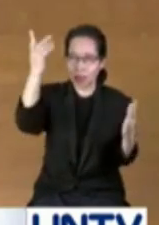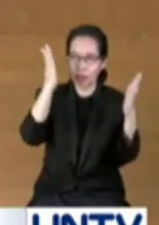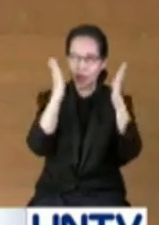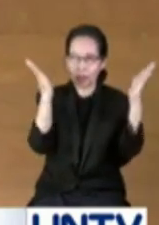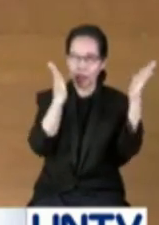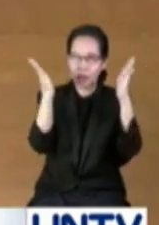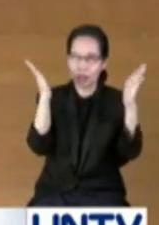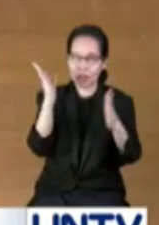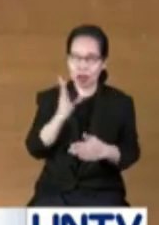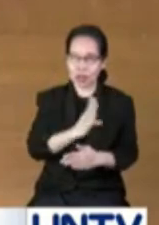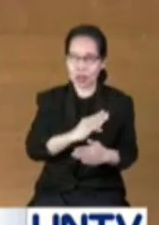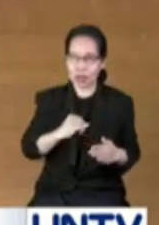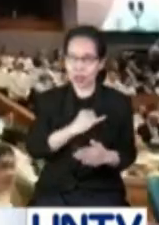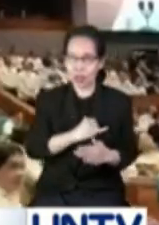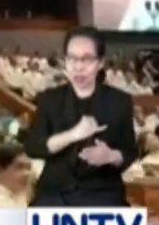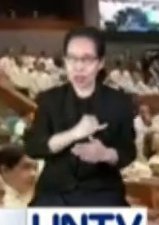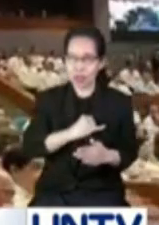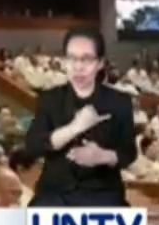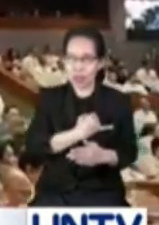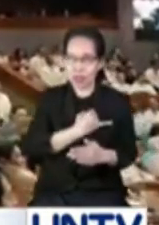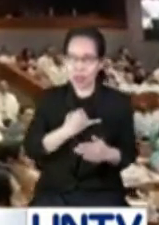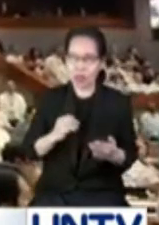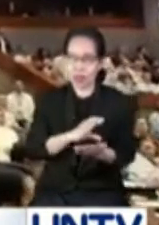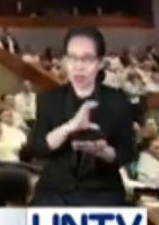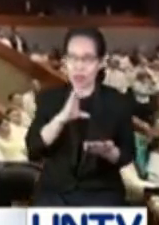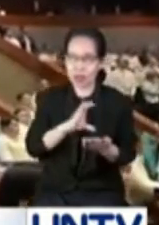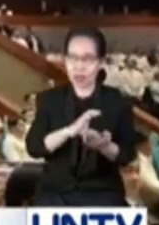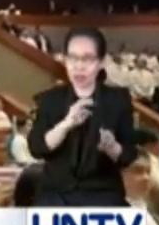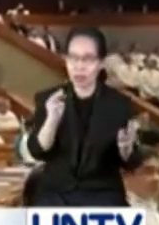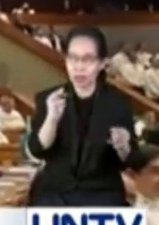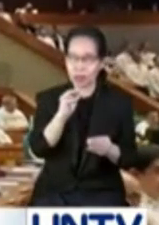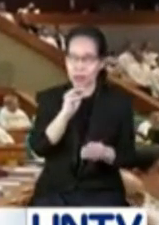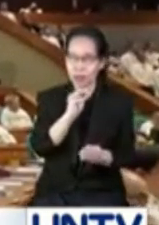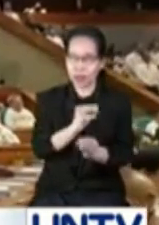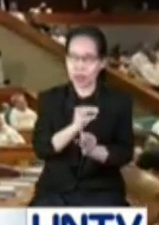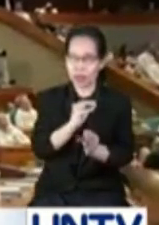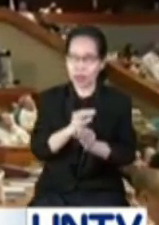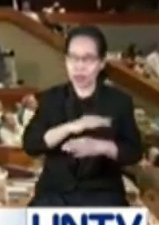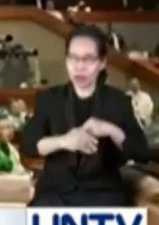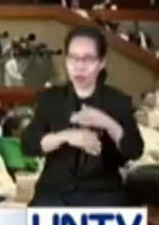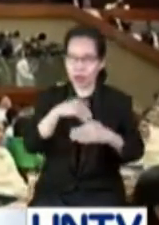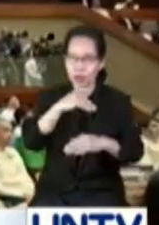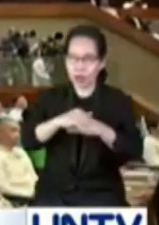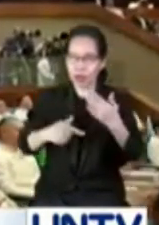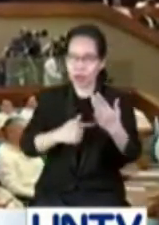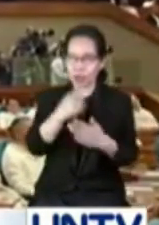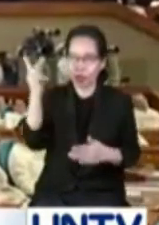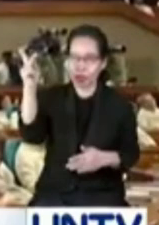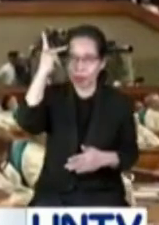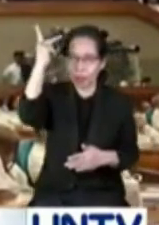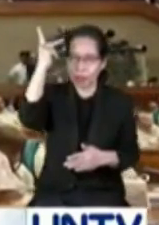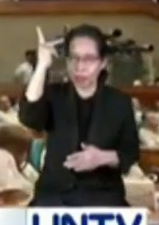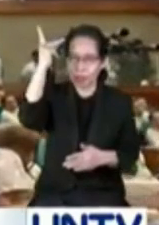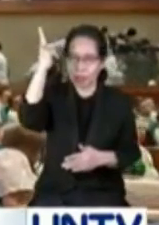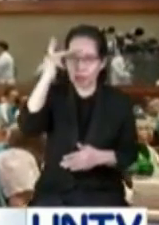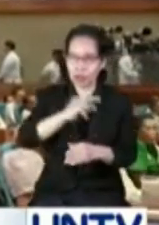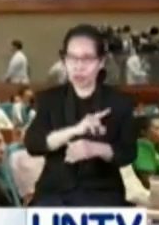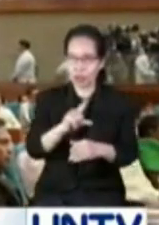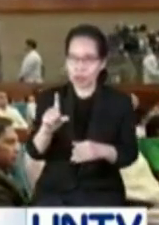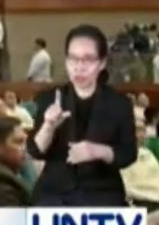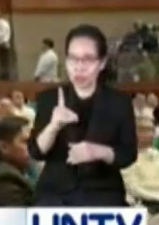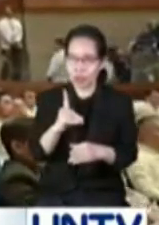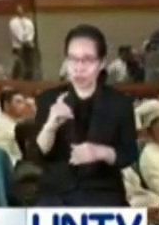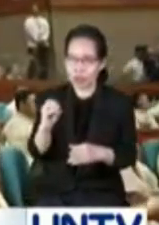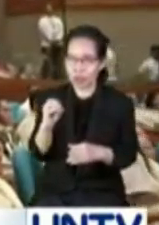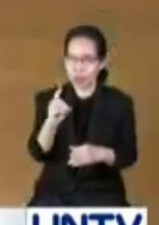into the single and centralized mobile app for the convenience of the general public. The national ID system will be at the core